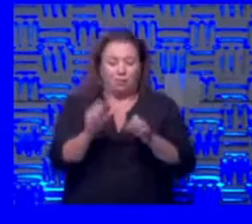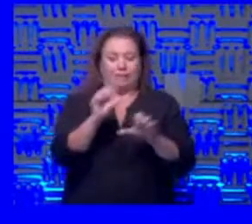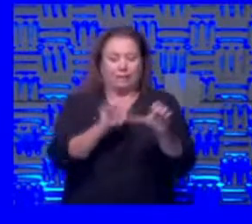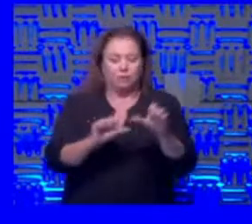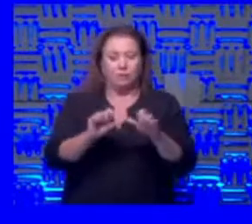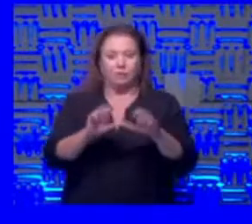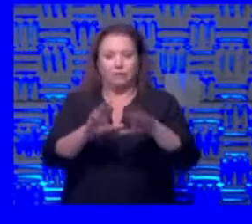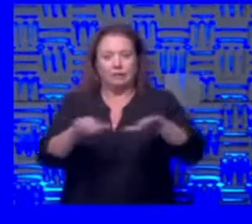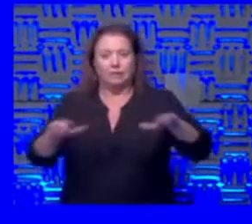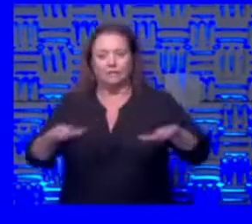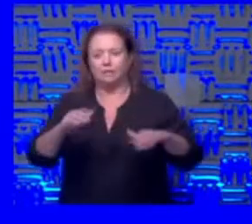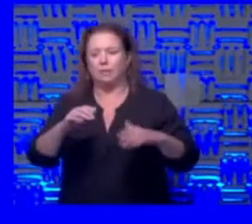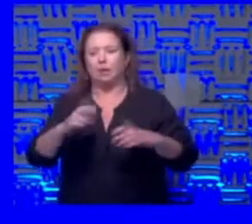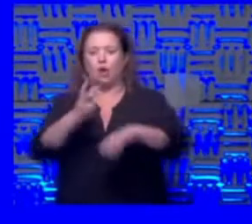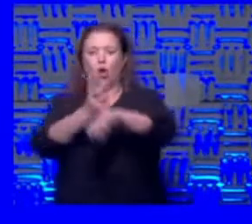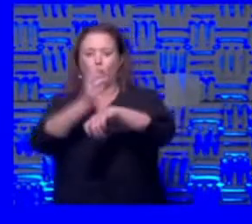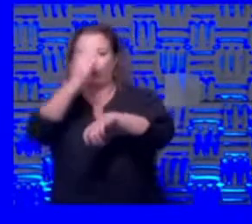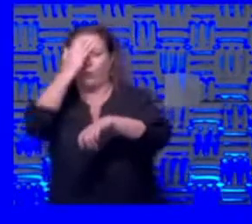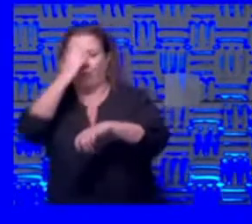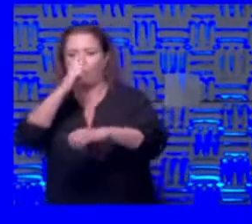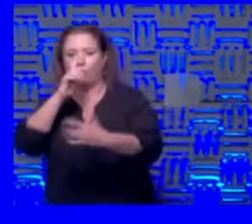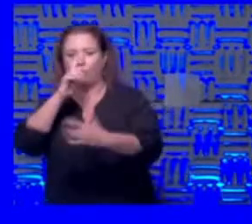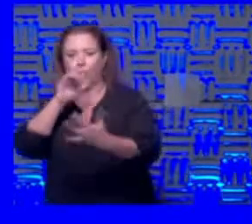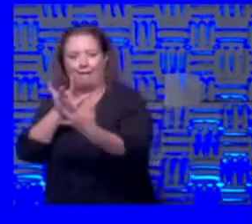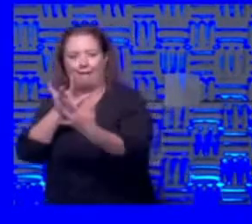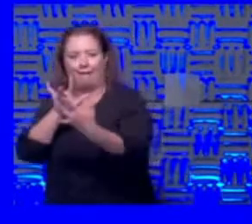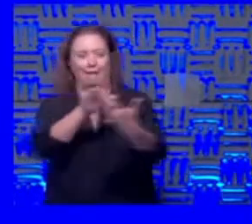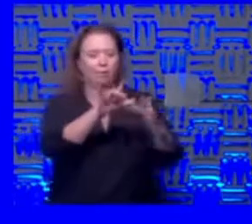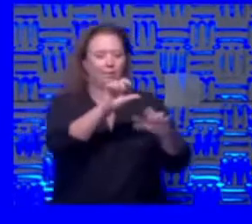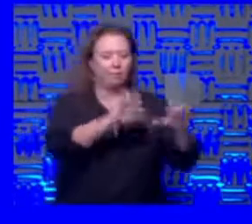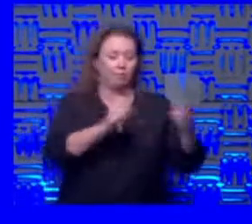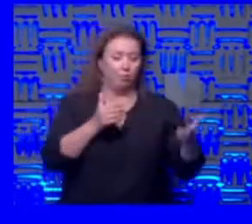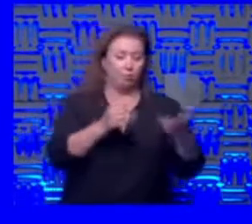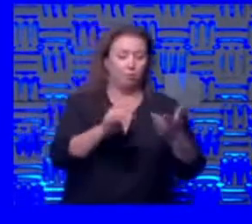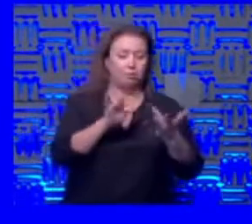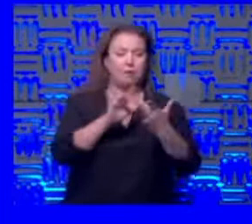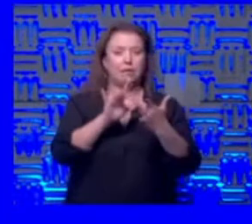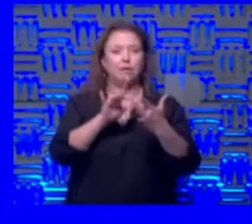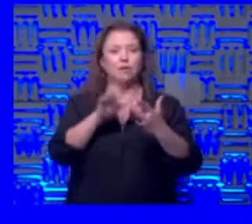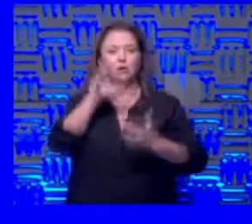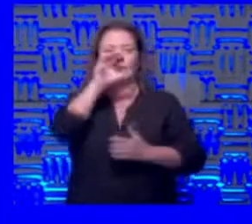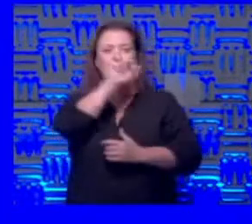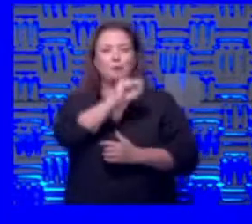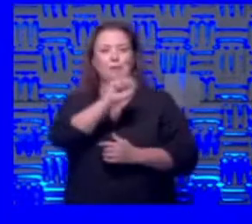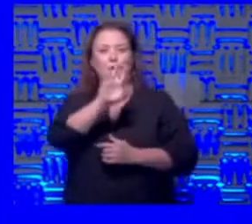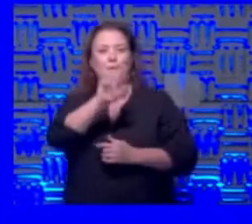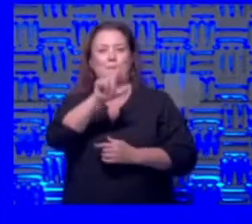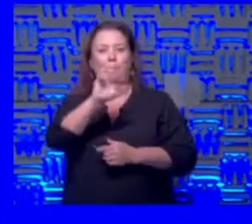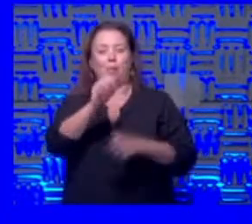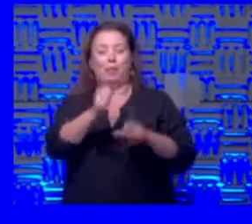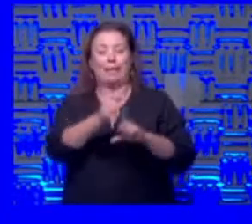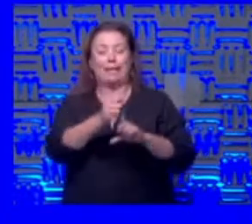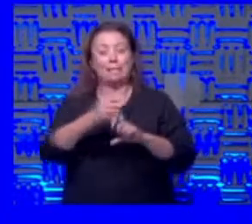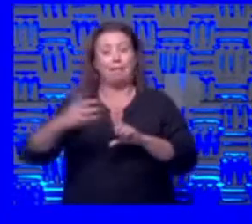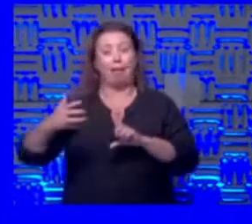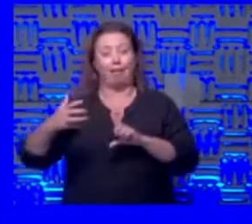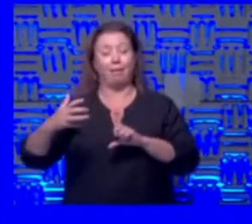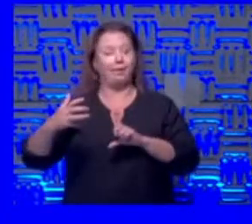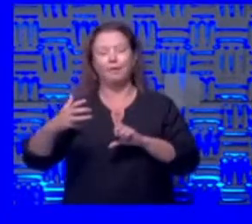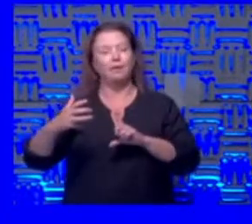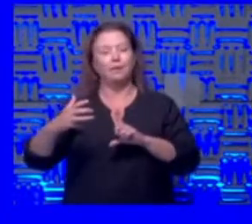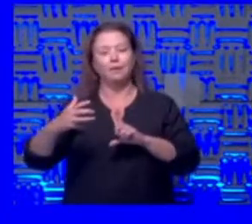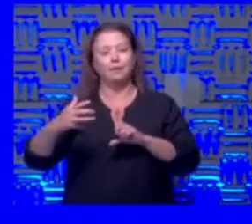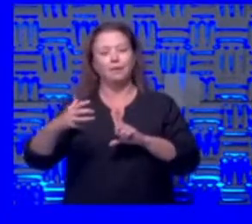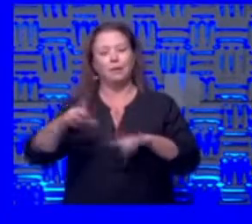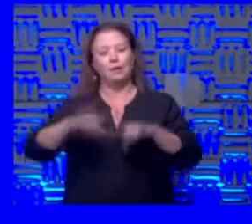to be hard to know who is a close contact of that children. So you have to assume that that bubble is going to expand. And unfortunately, you don't have control